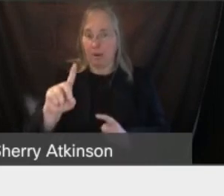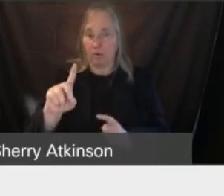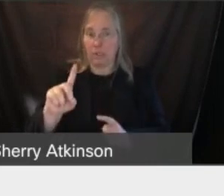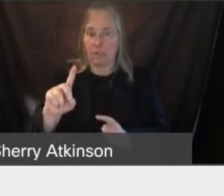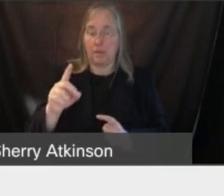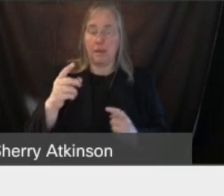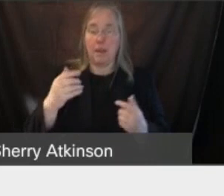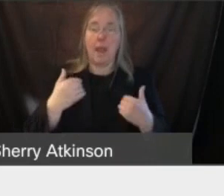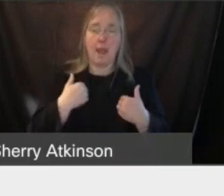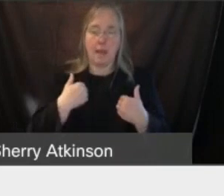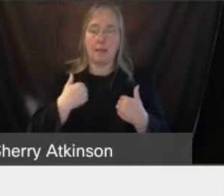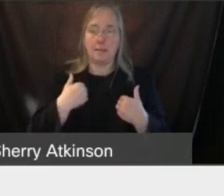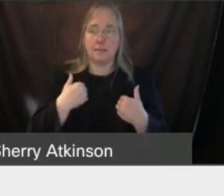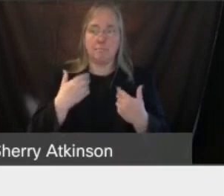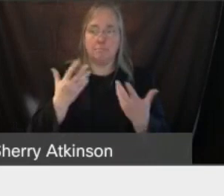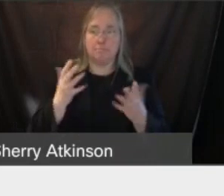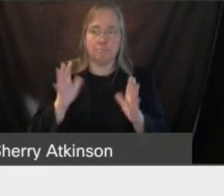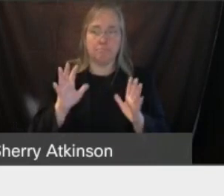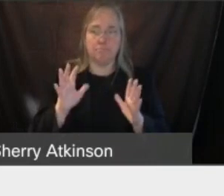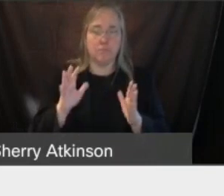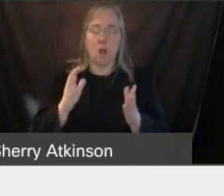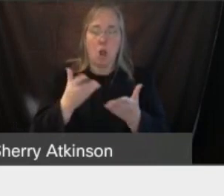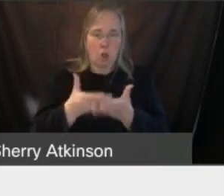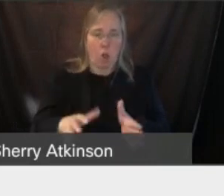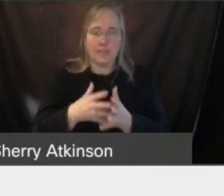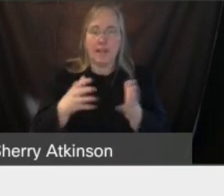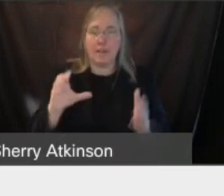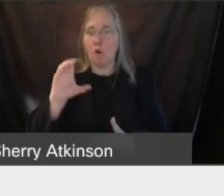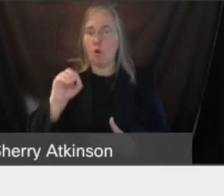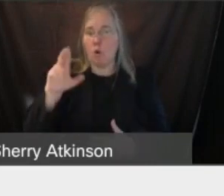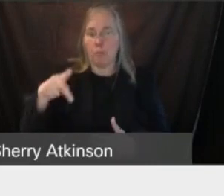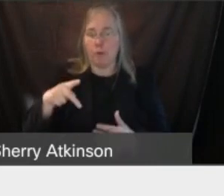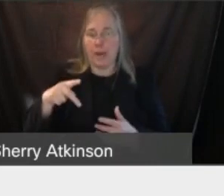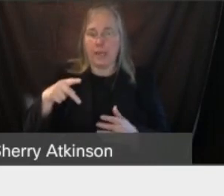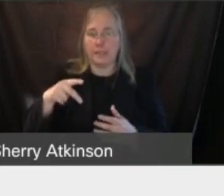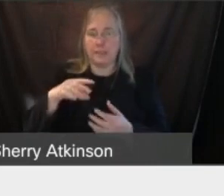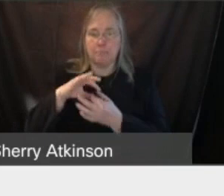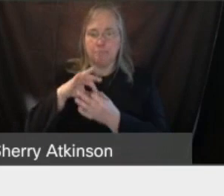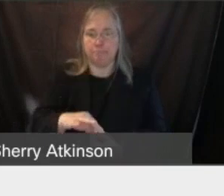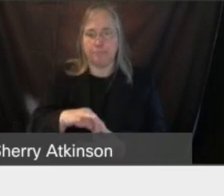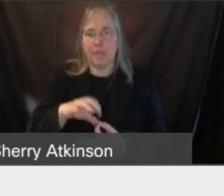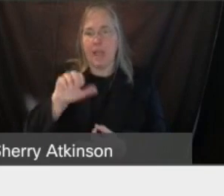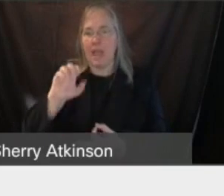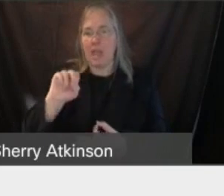has sort of lost a lot of its corporate anchors over the years.